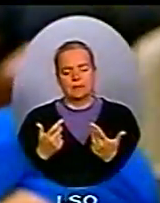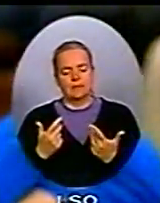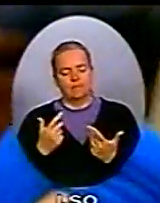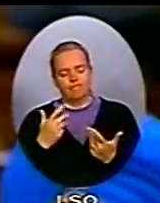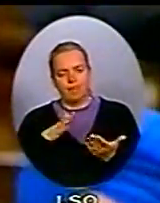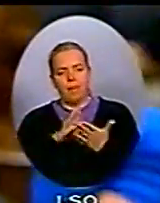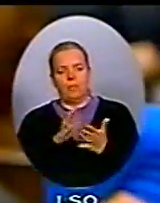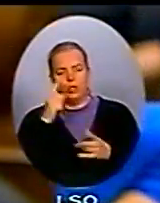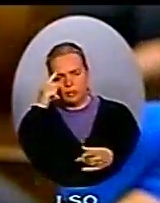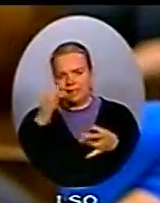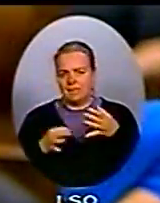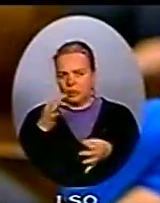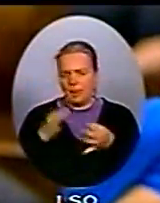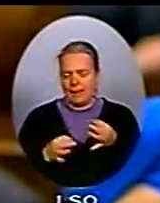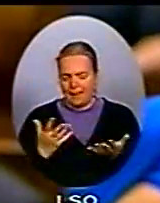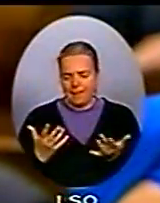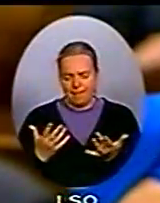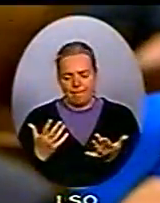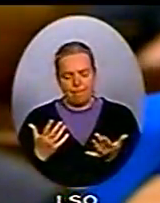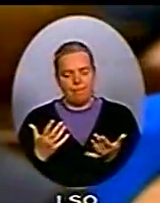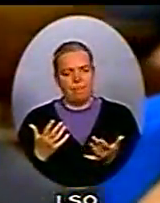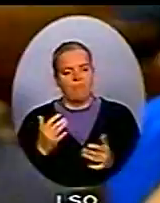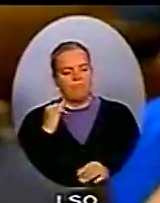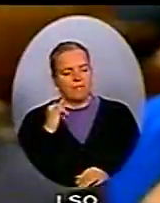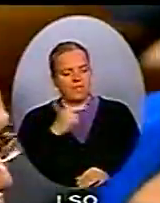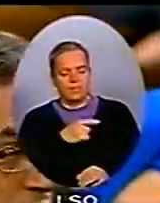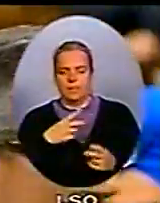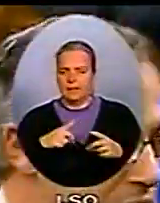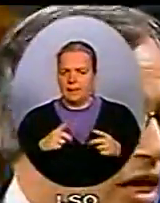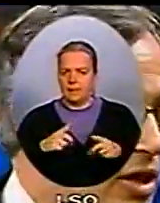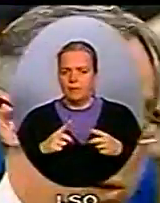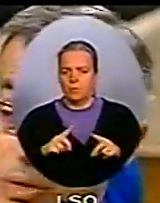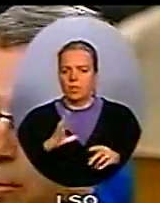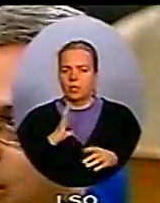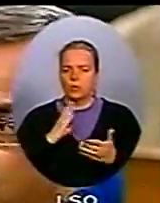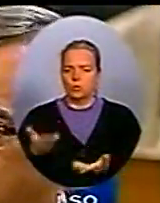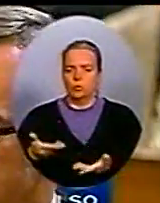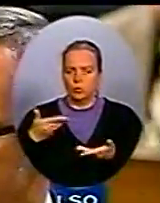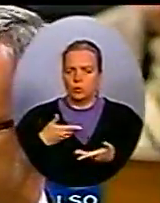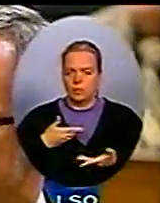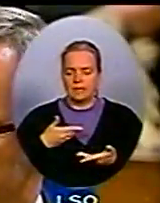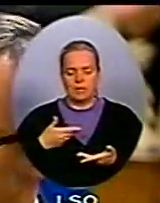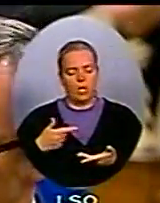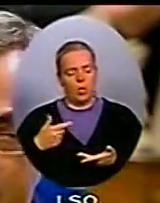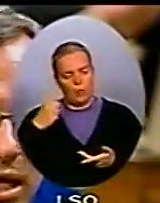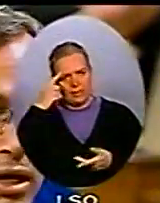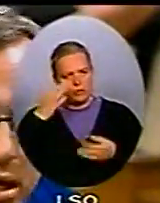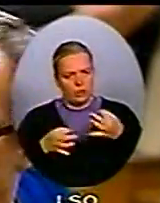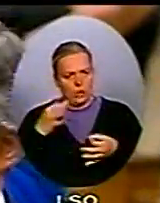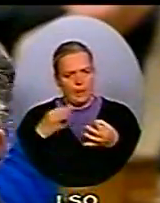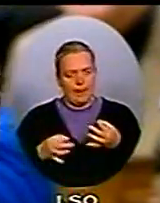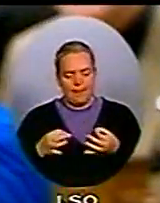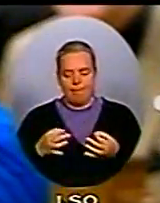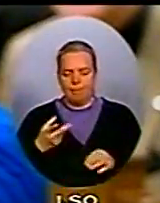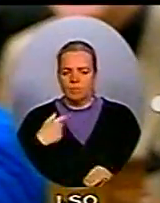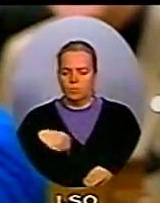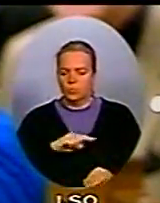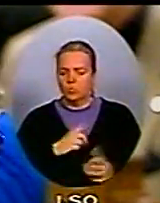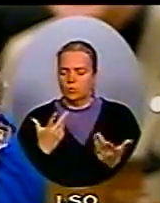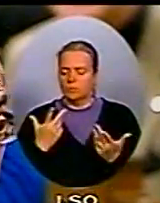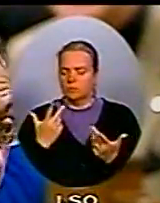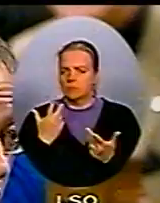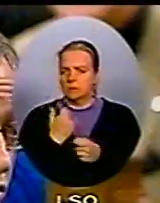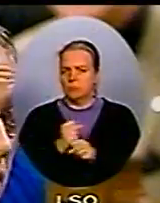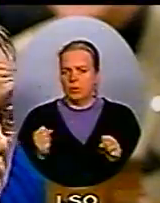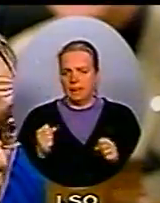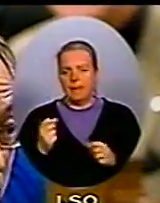apply to his leader as well, I might add, I'm sure we'd have no disagreement on that, then we'd be prepared to look at it. But to drag us through the mud, as the